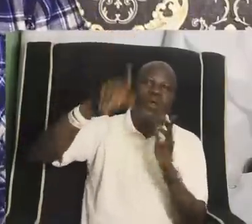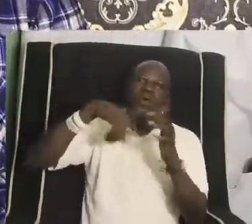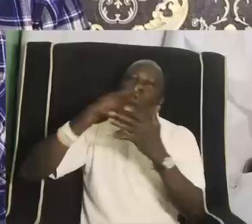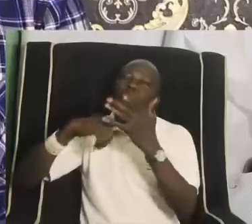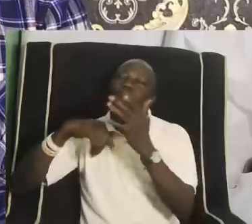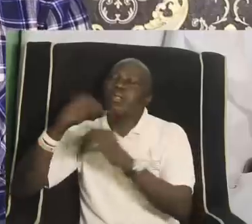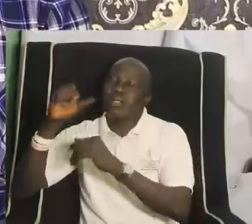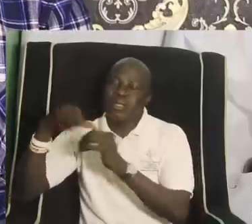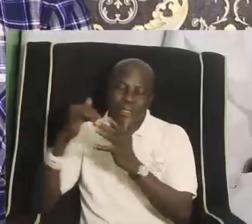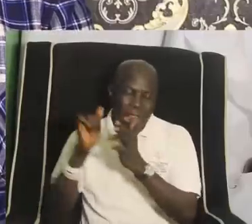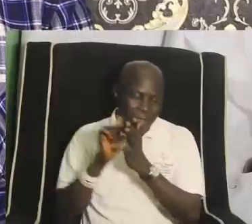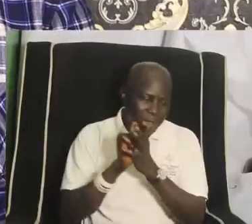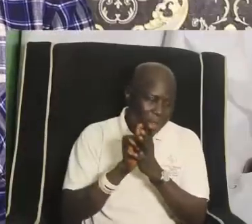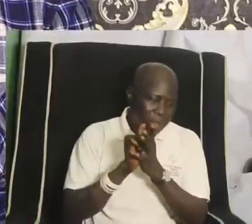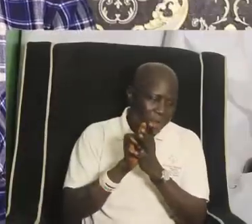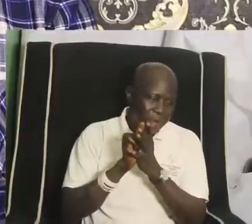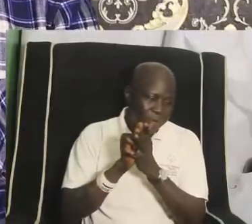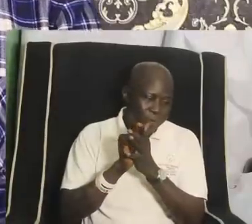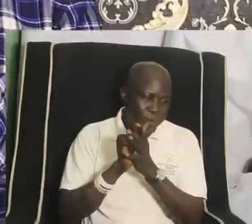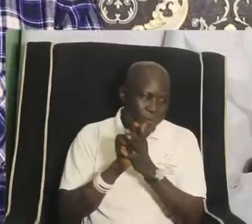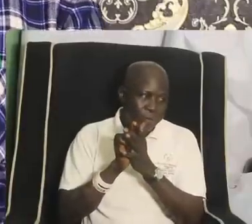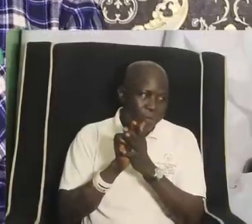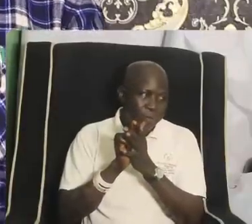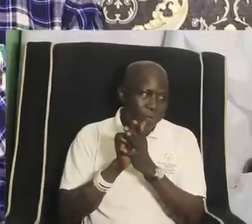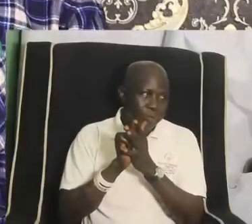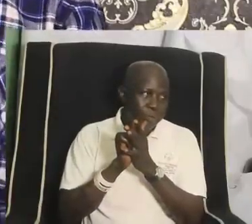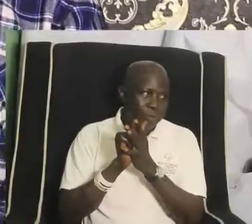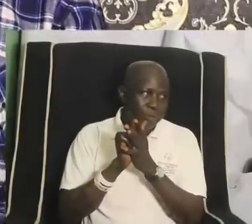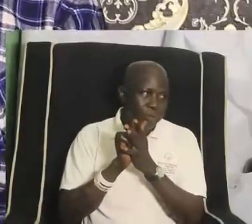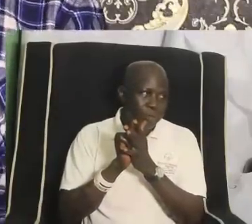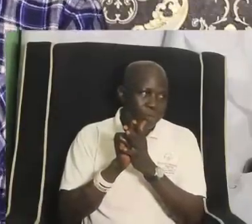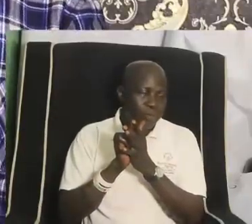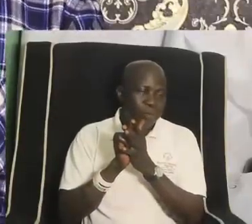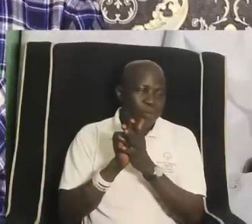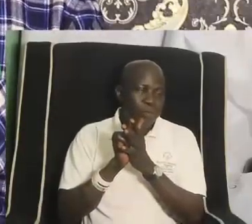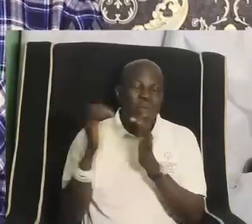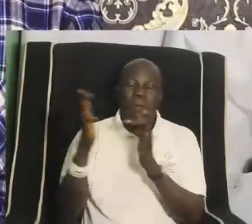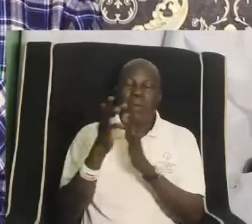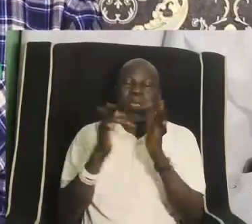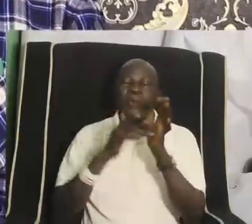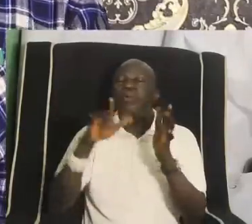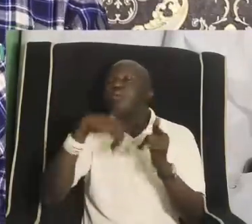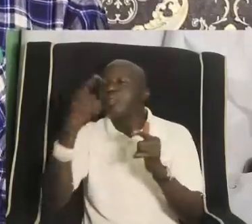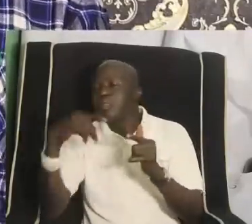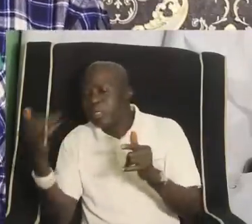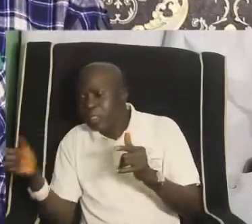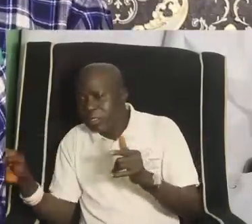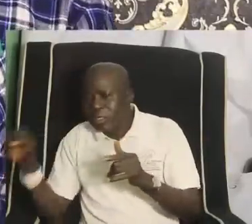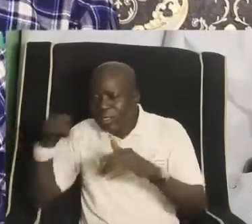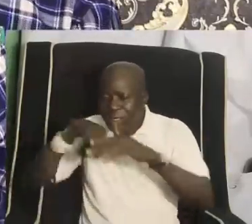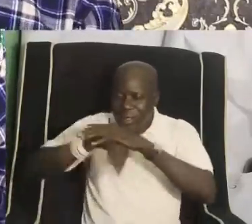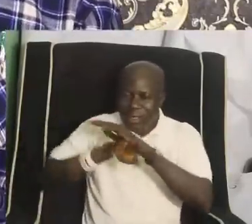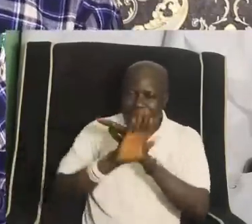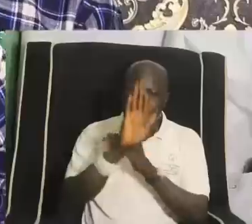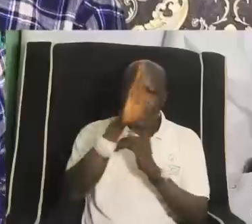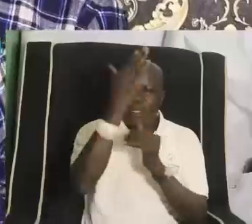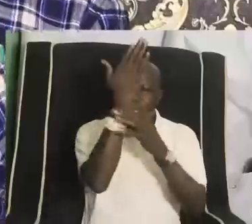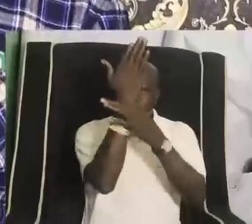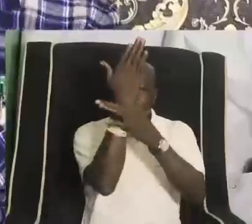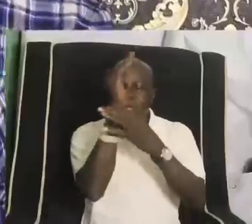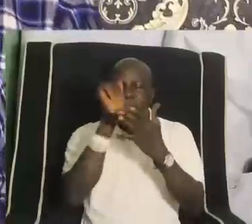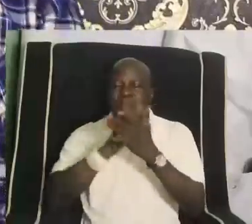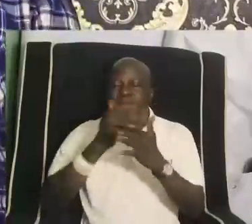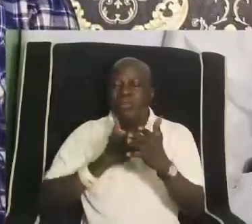kilowi ani lati owo olorun baba re wa eni bi beli wi be the Bible says lati owo olorun